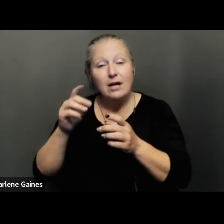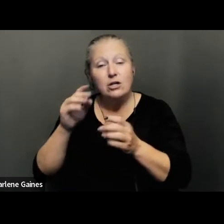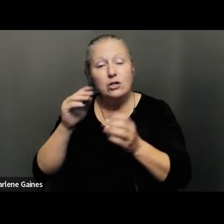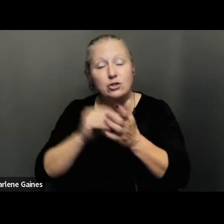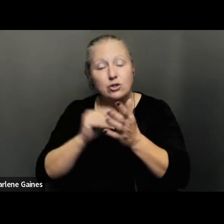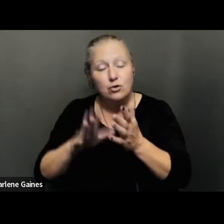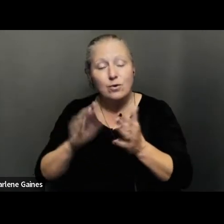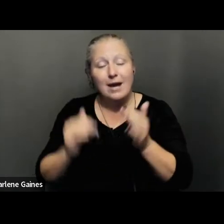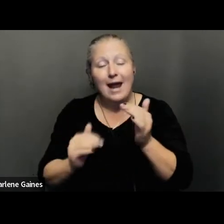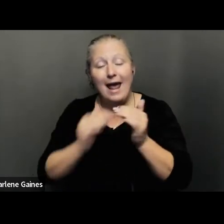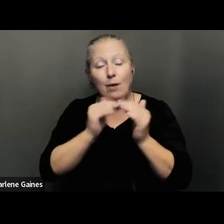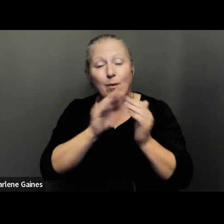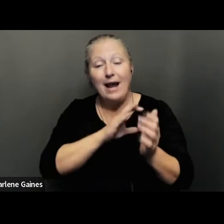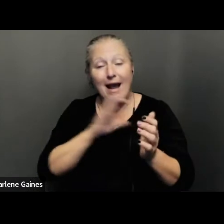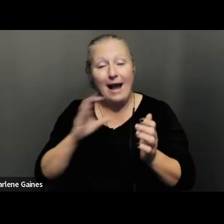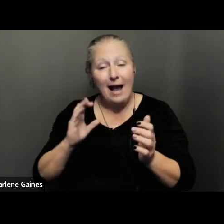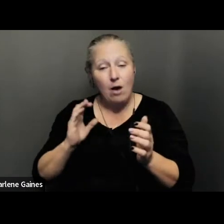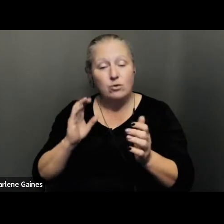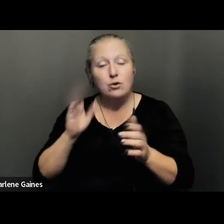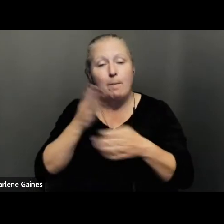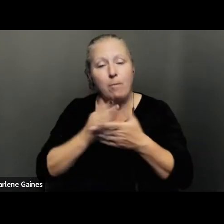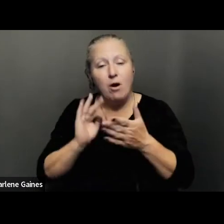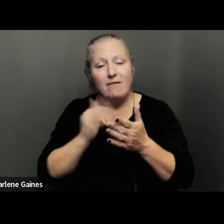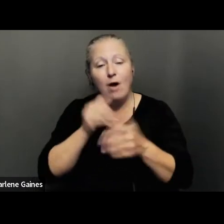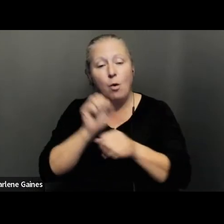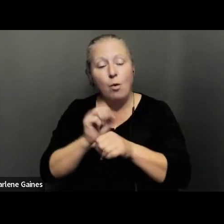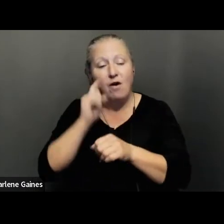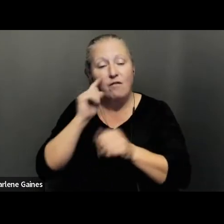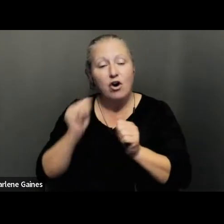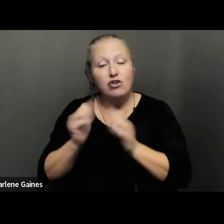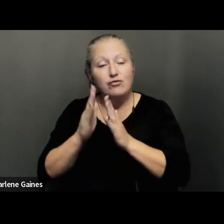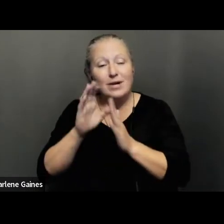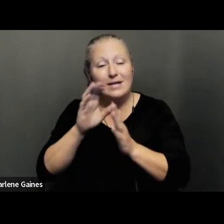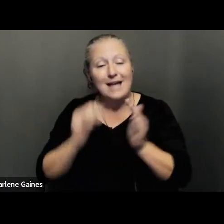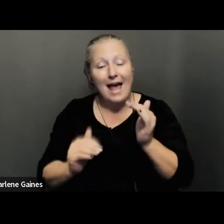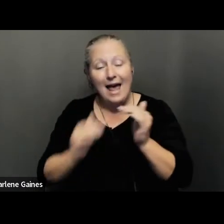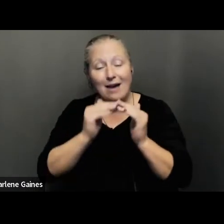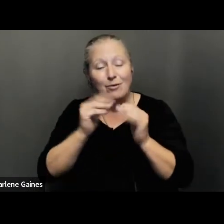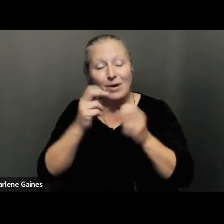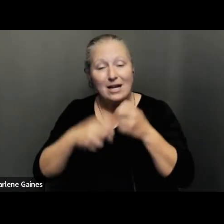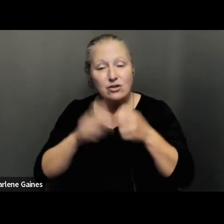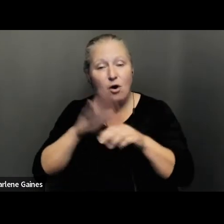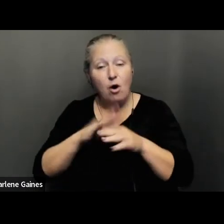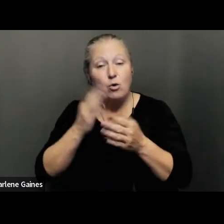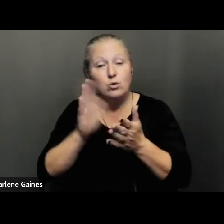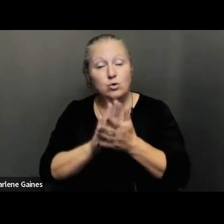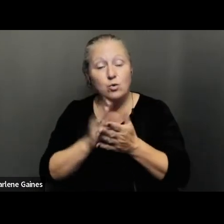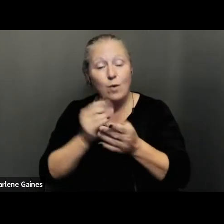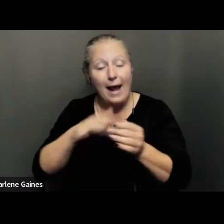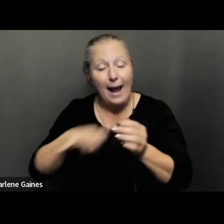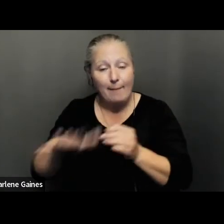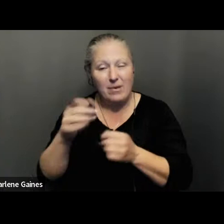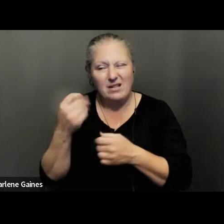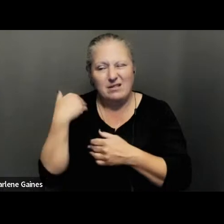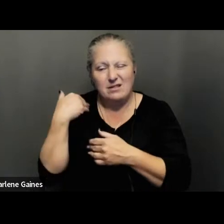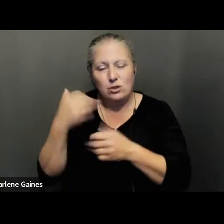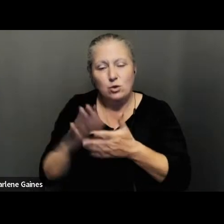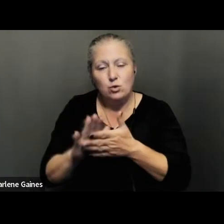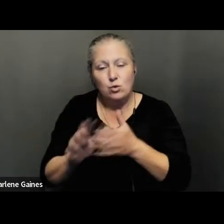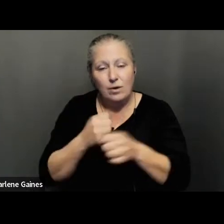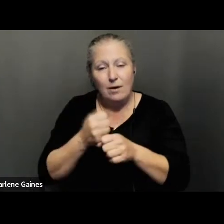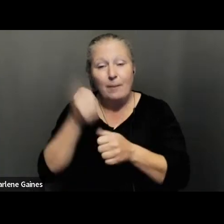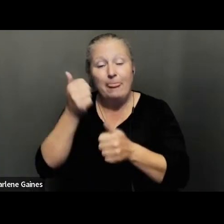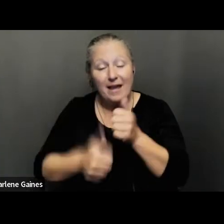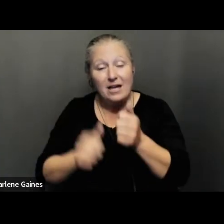councils that were part of our work to address equity issues on our school campuses. This this past school year, each of our